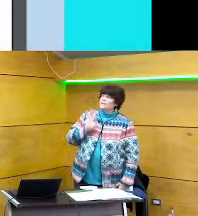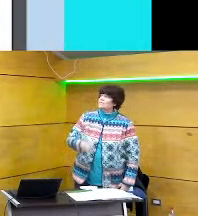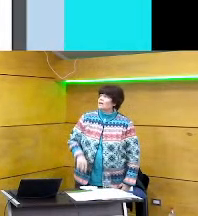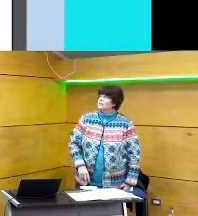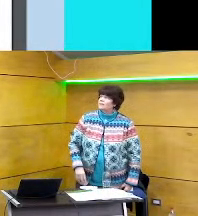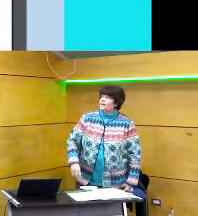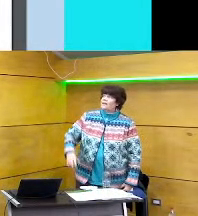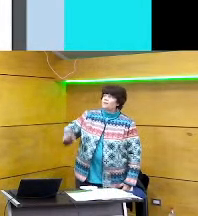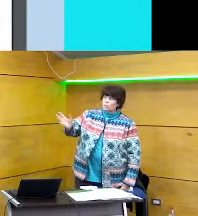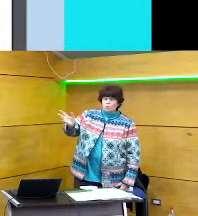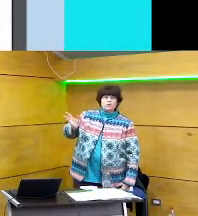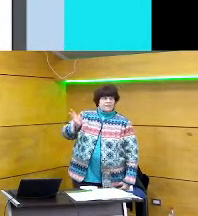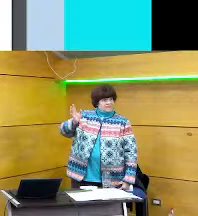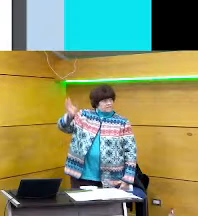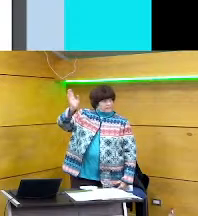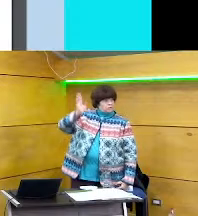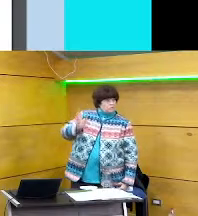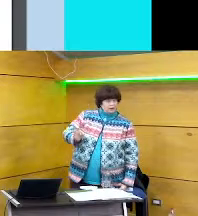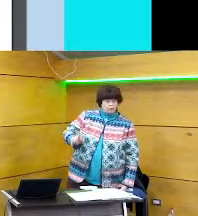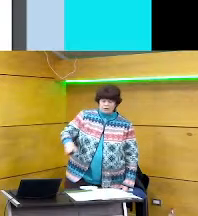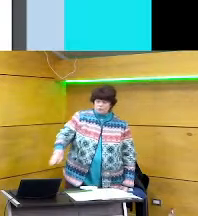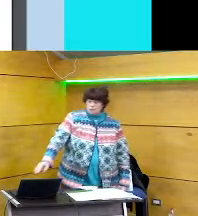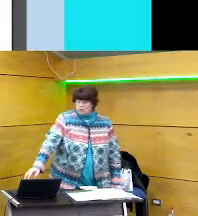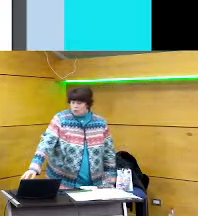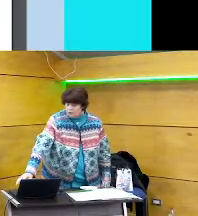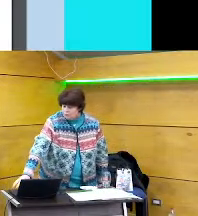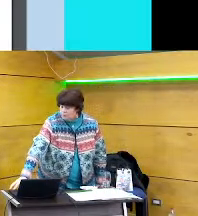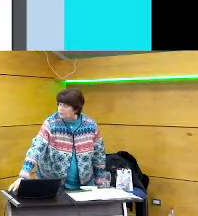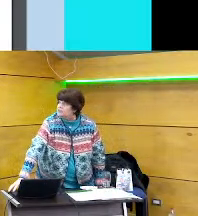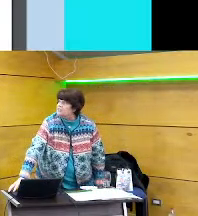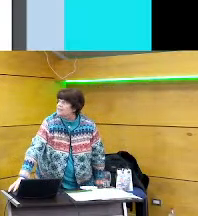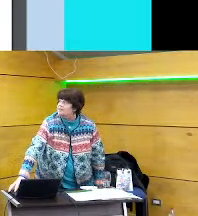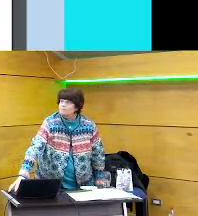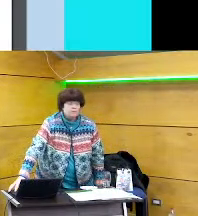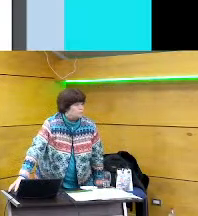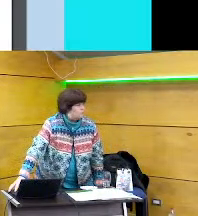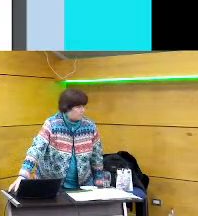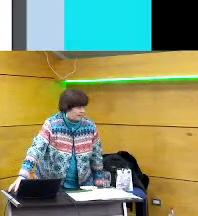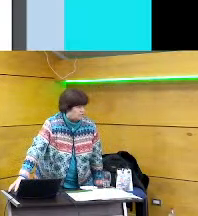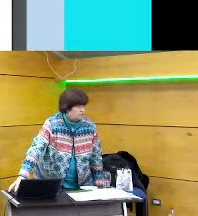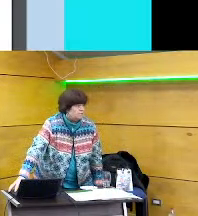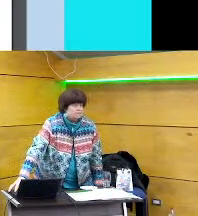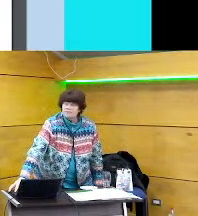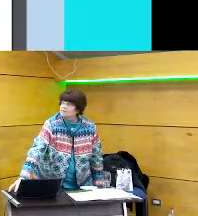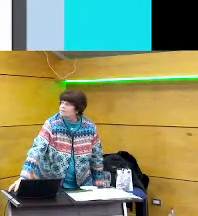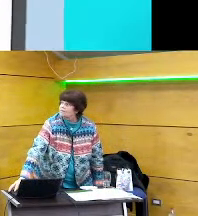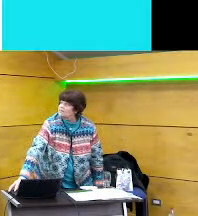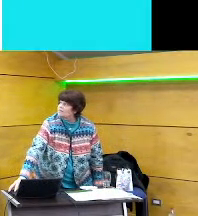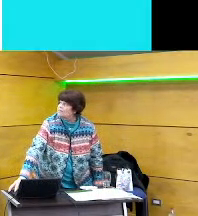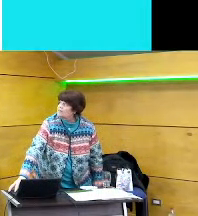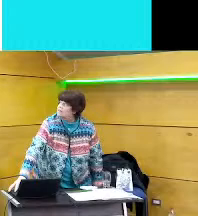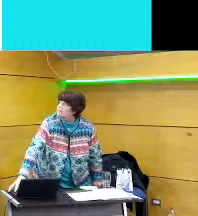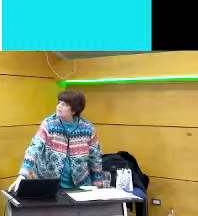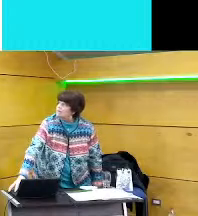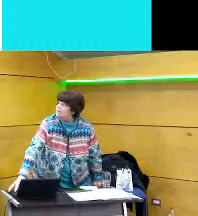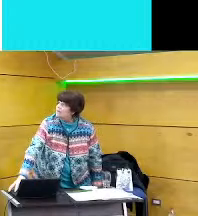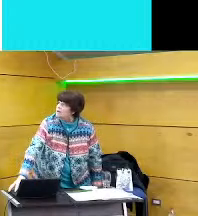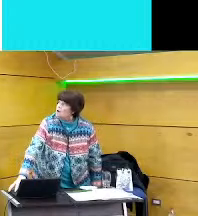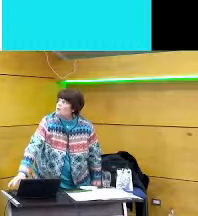All of that's online, or like I said, you might want to do a whole unit where you take them through the badges.